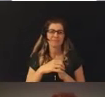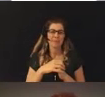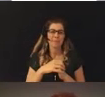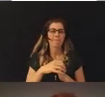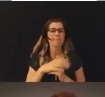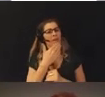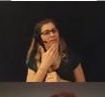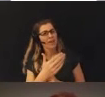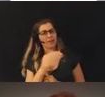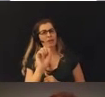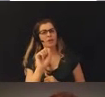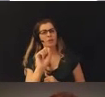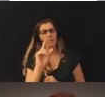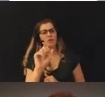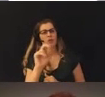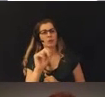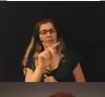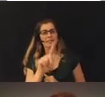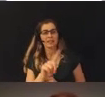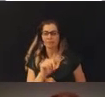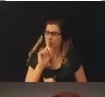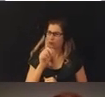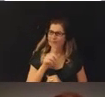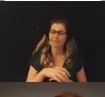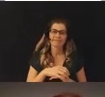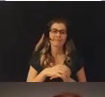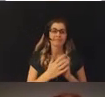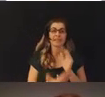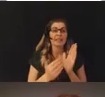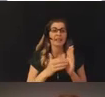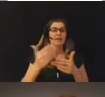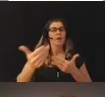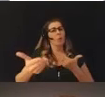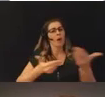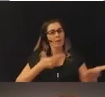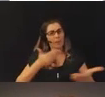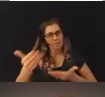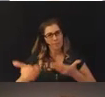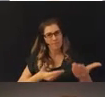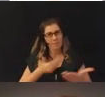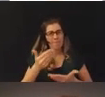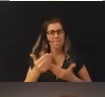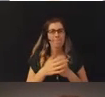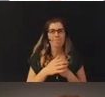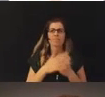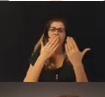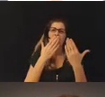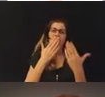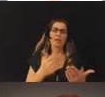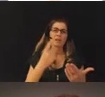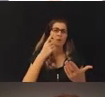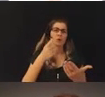Thank you, Susan Z. Sure. So again, just welcome everyone, and thanks for being here